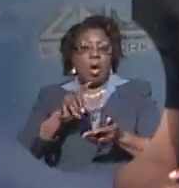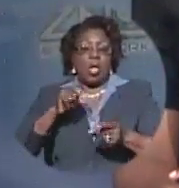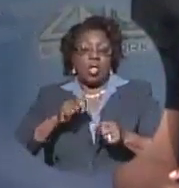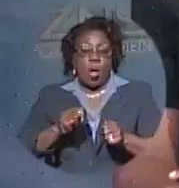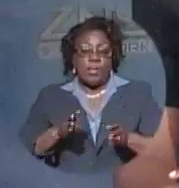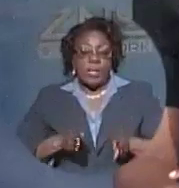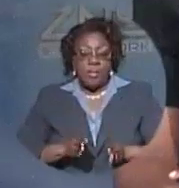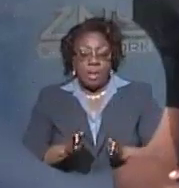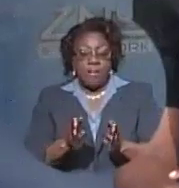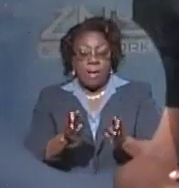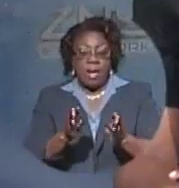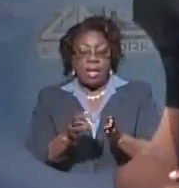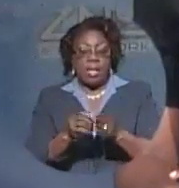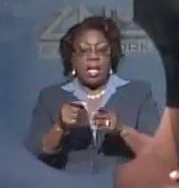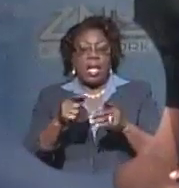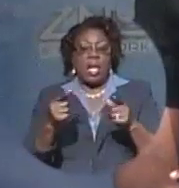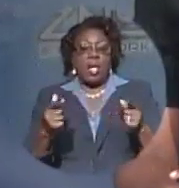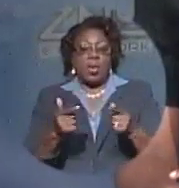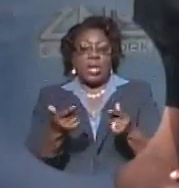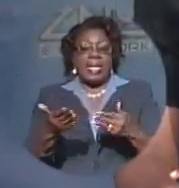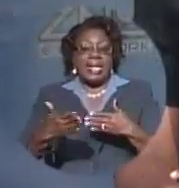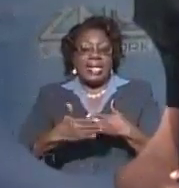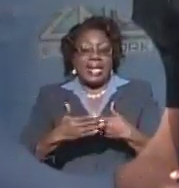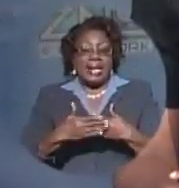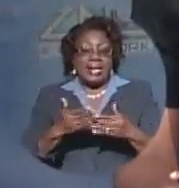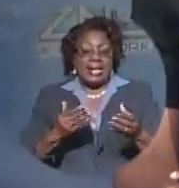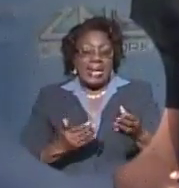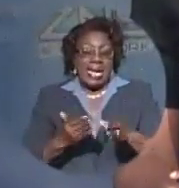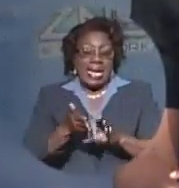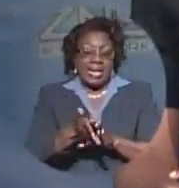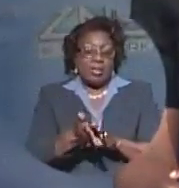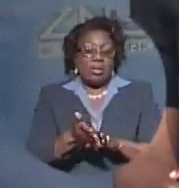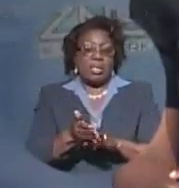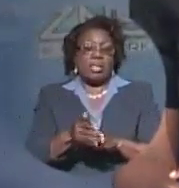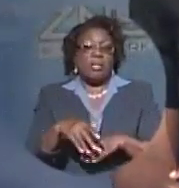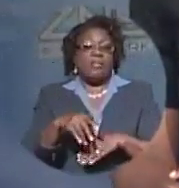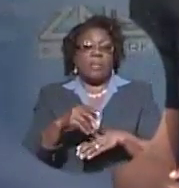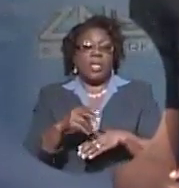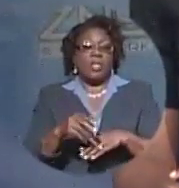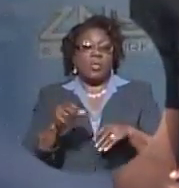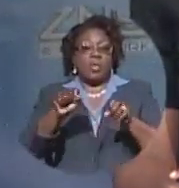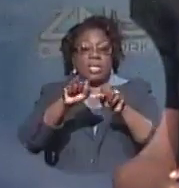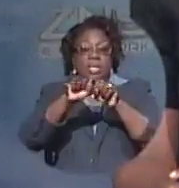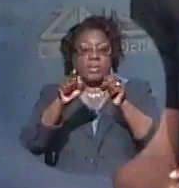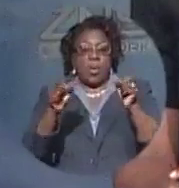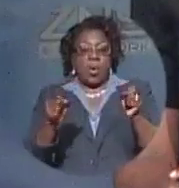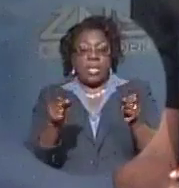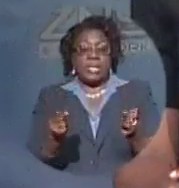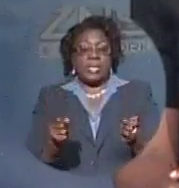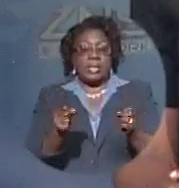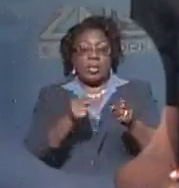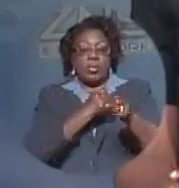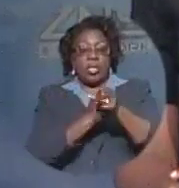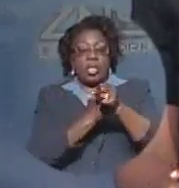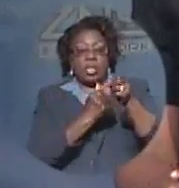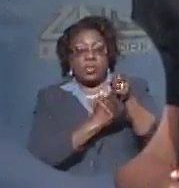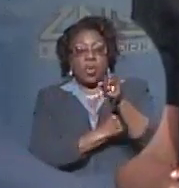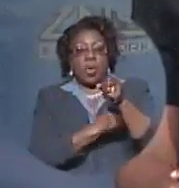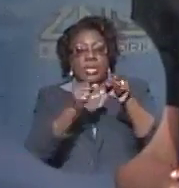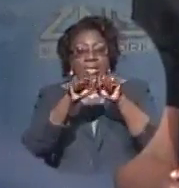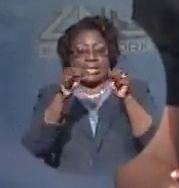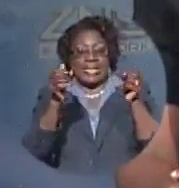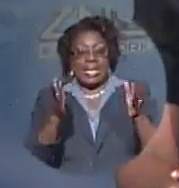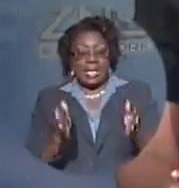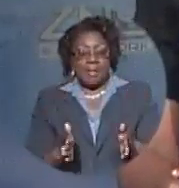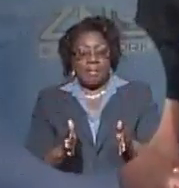a new site located near the entrance of the Thomas A. Robinson National Stadium. We're told it's just the beginning of big things to come for the